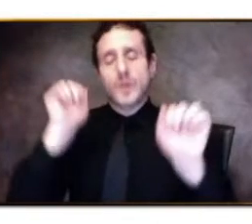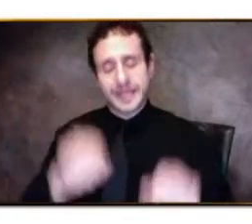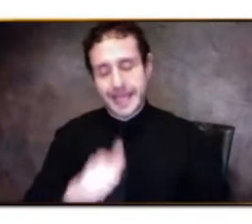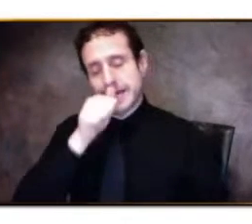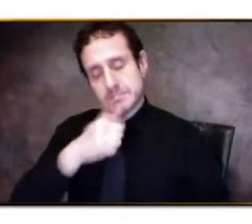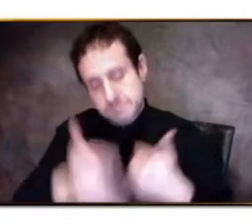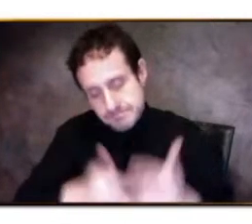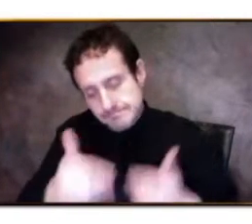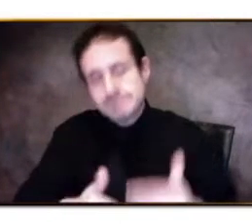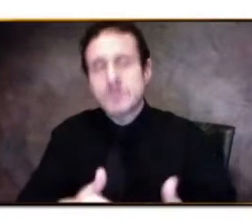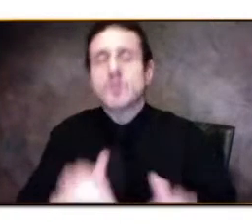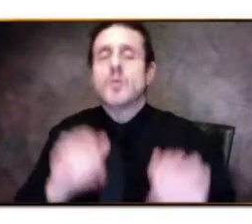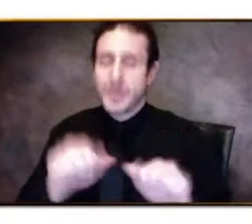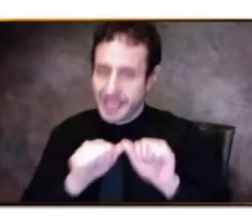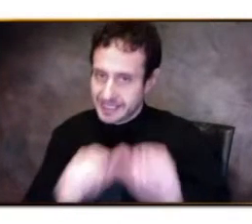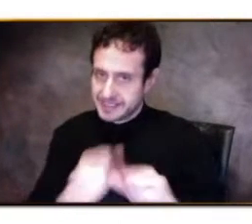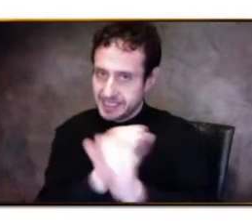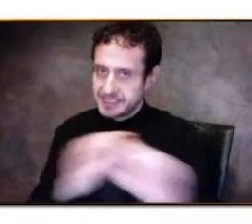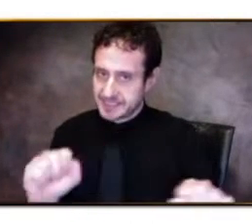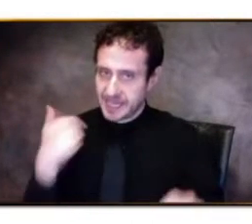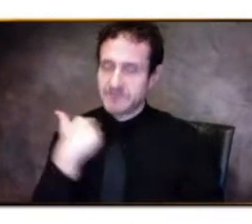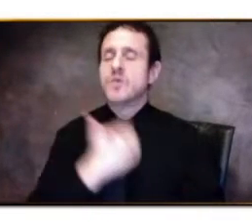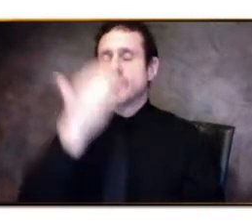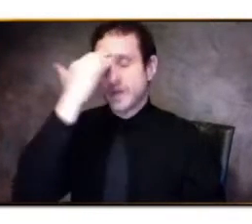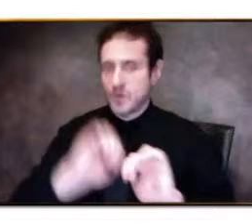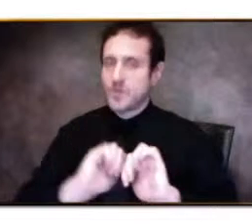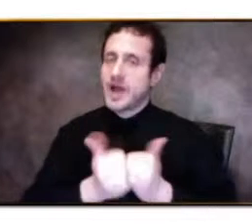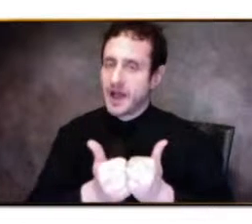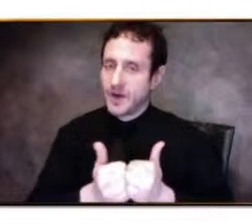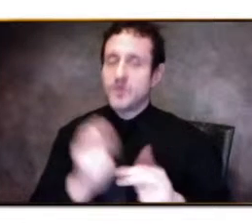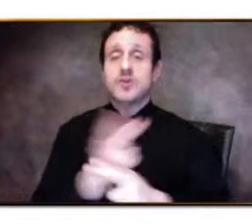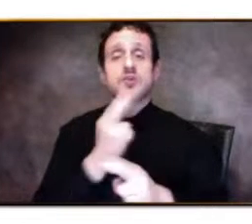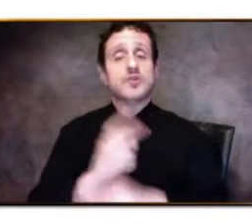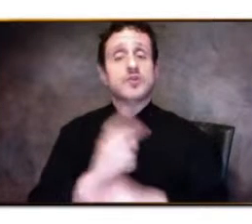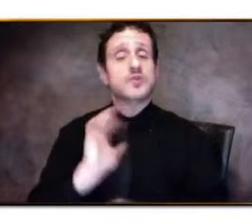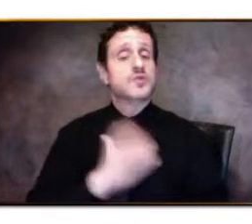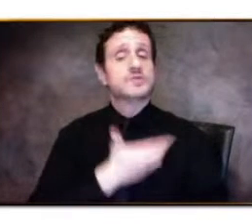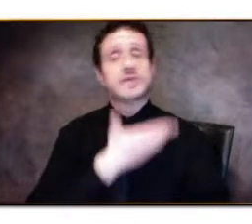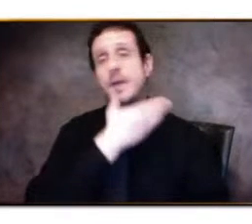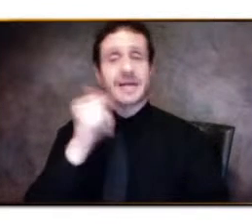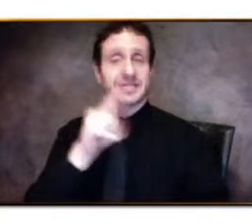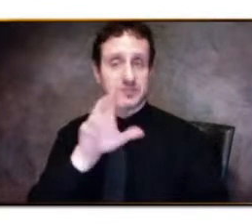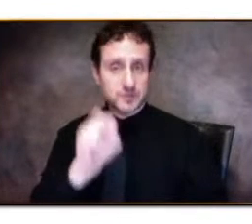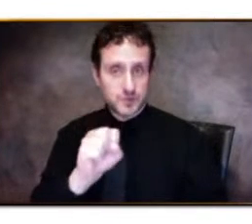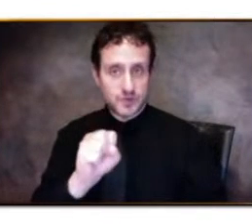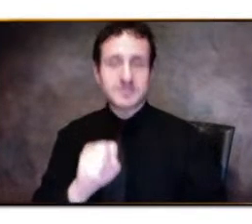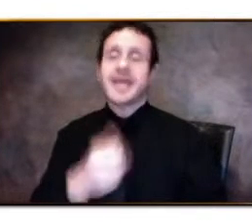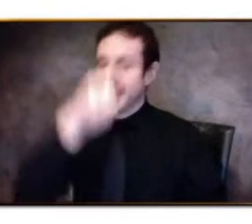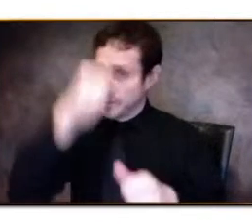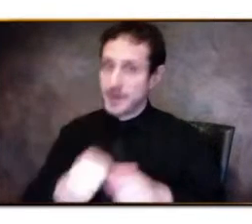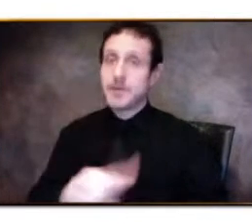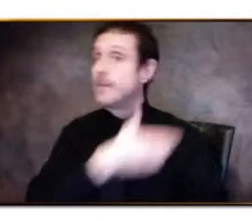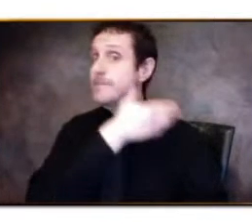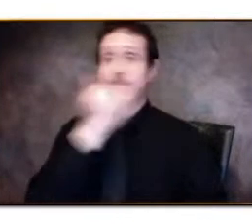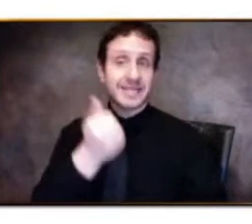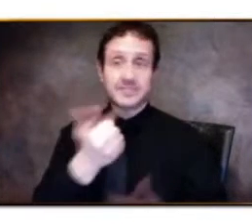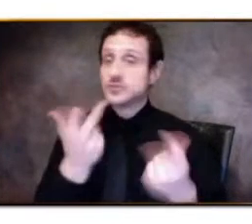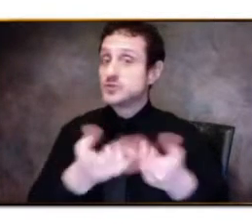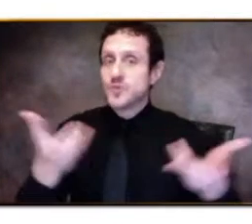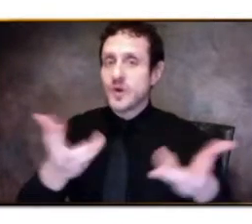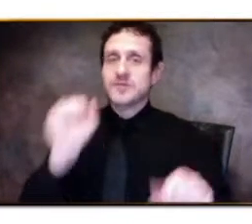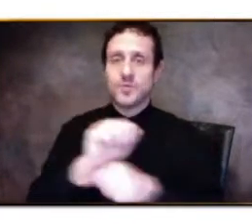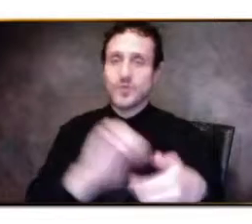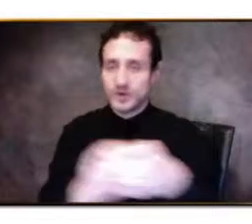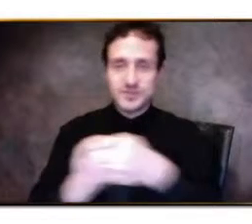use the tools that we have, and remember, the best way through this is working together. Have a wonderful and safe